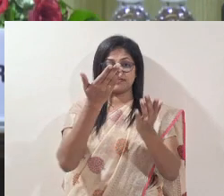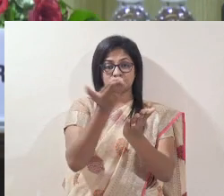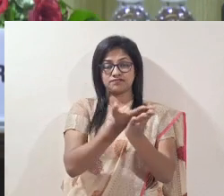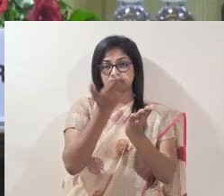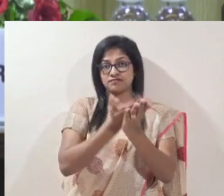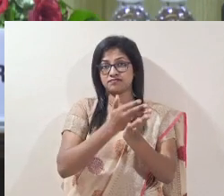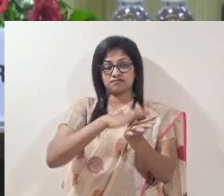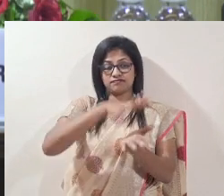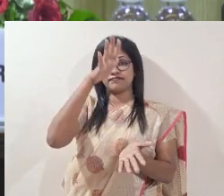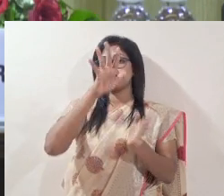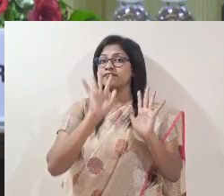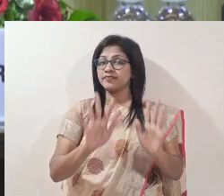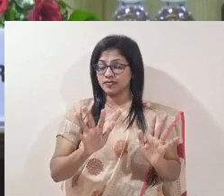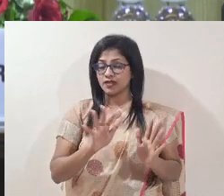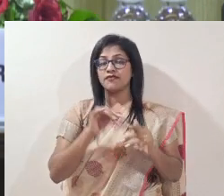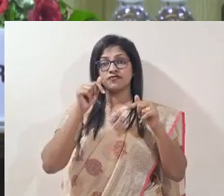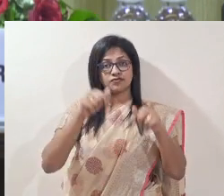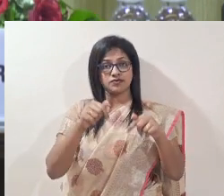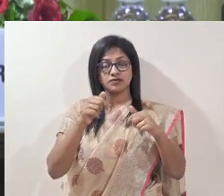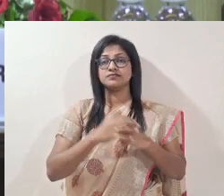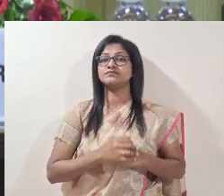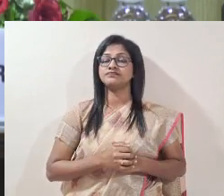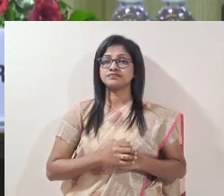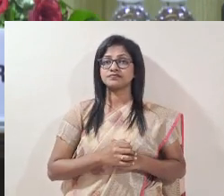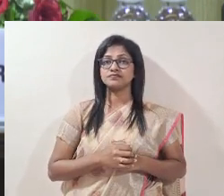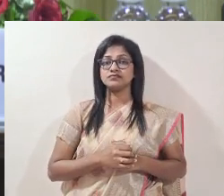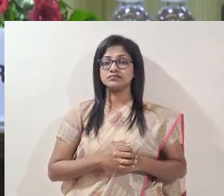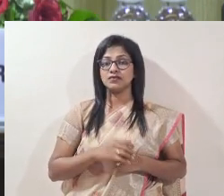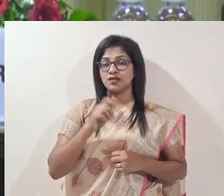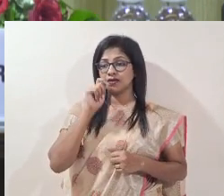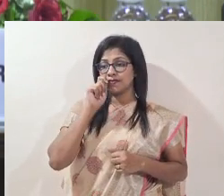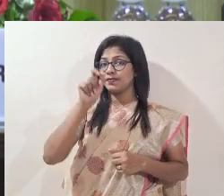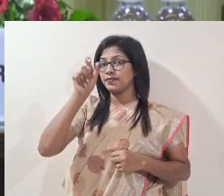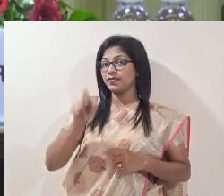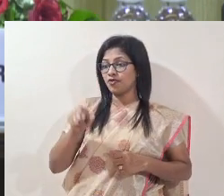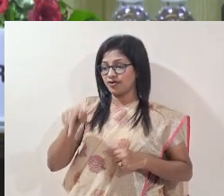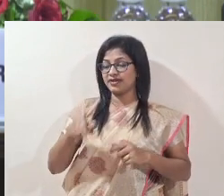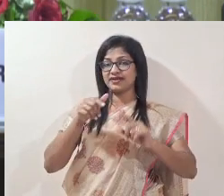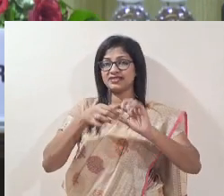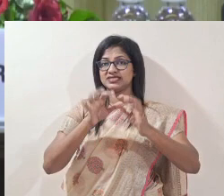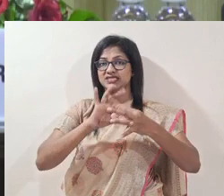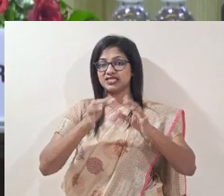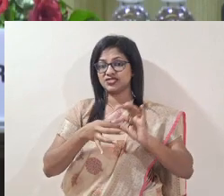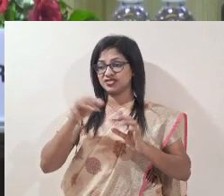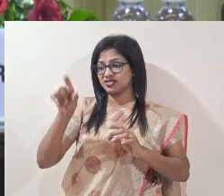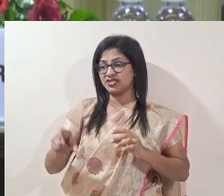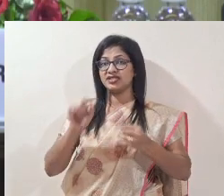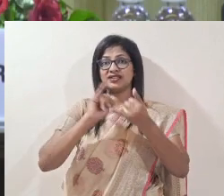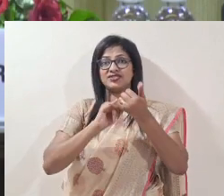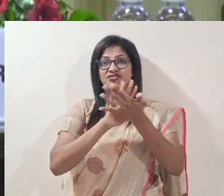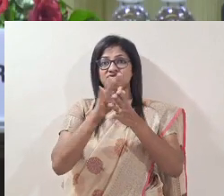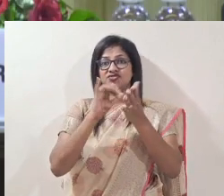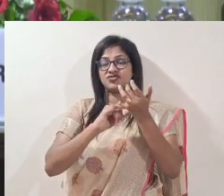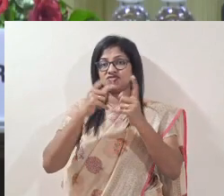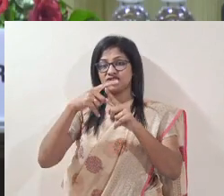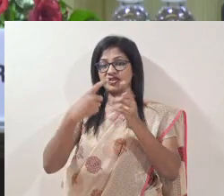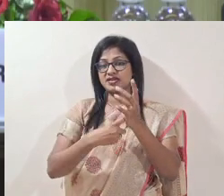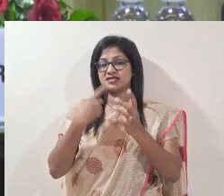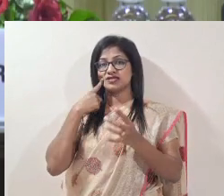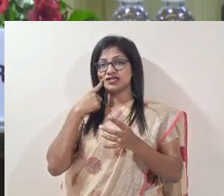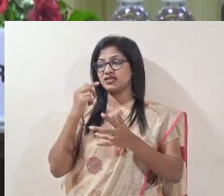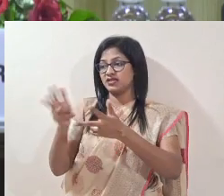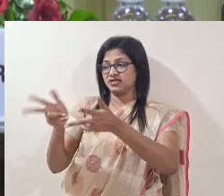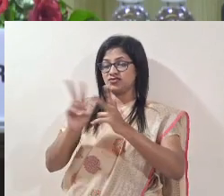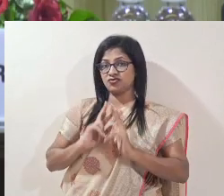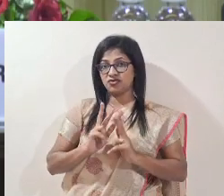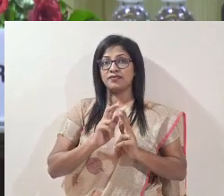for presentations. And Shastri, who is the coordinator here, he said me that